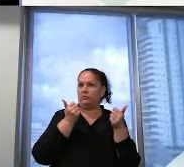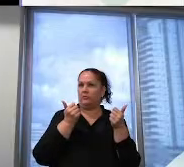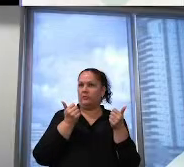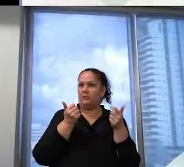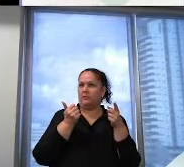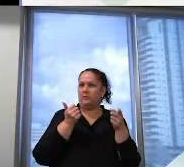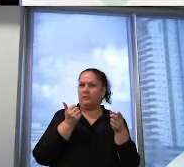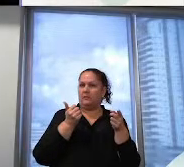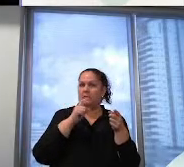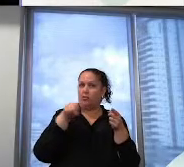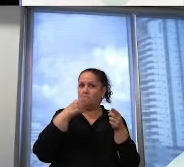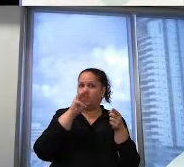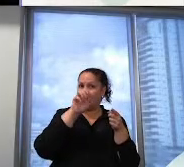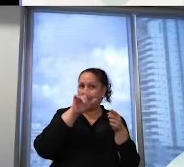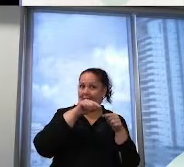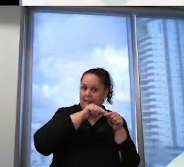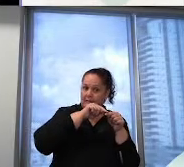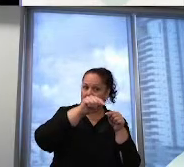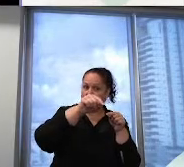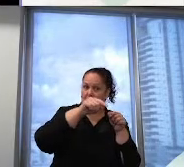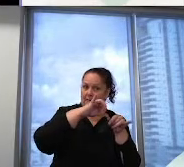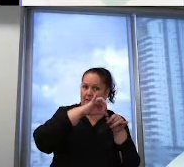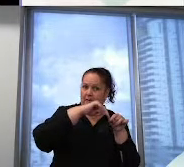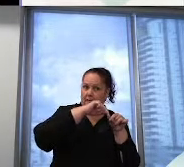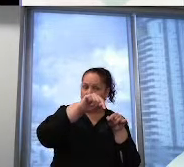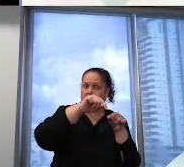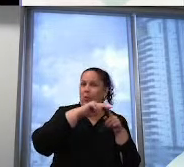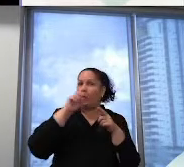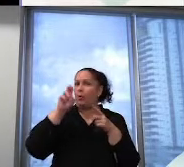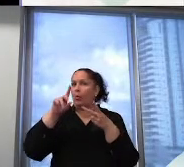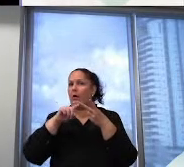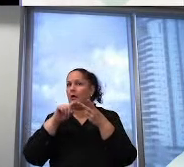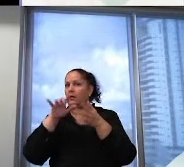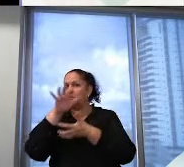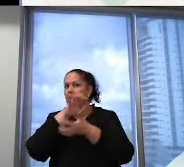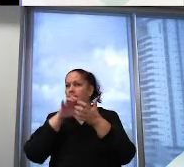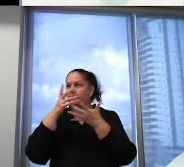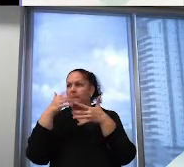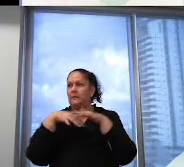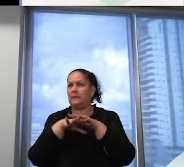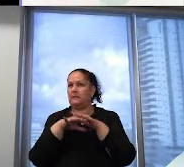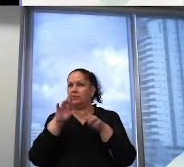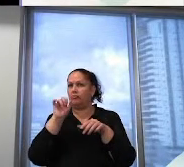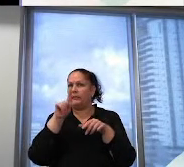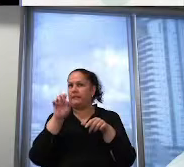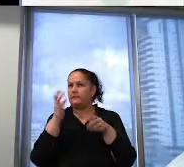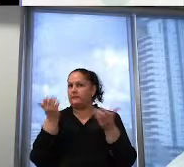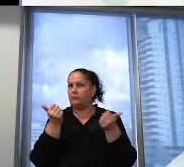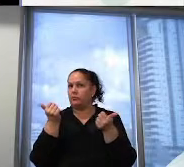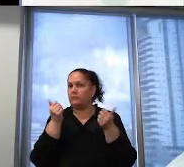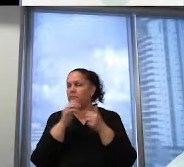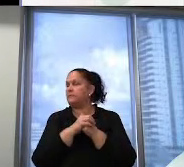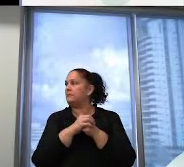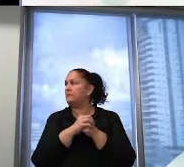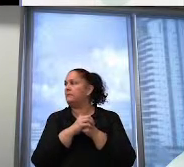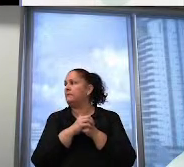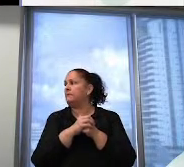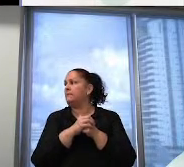to assess your performance? Is it strictly the miles of right-of-way reclaimed, or is it this blended rate concept?